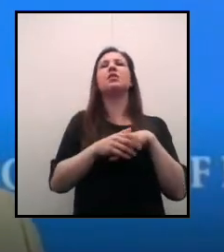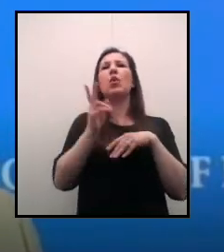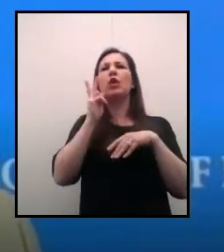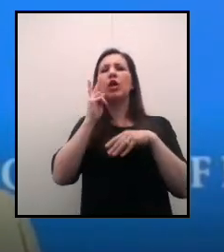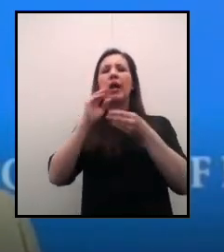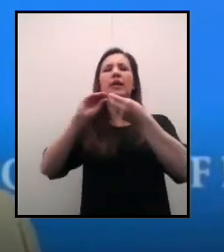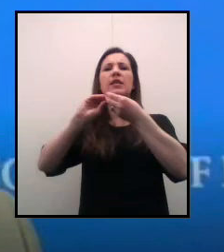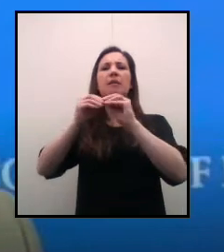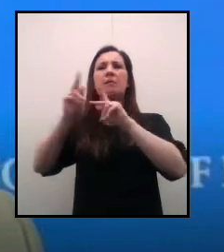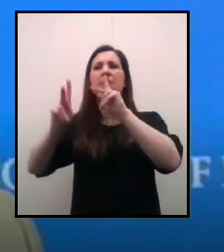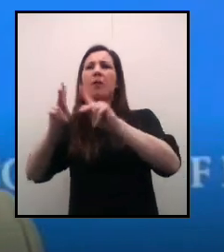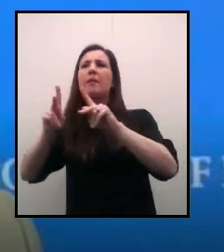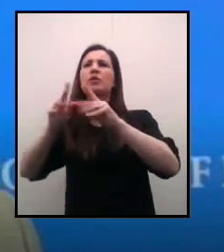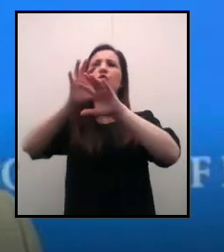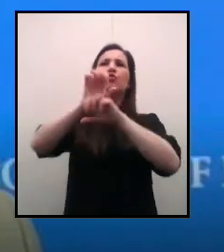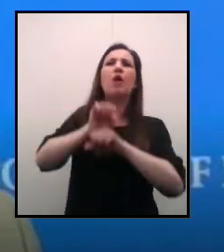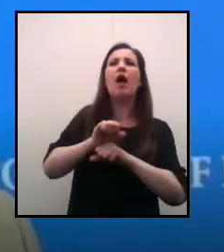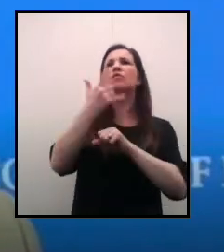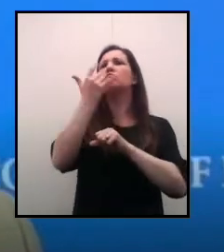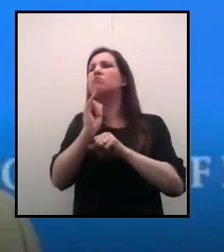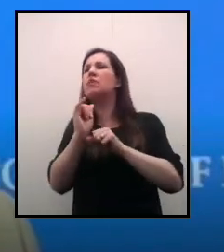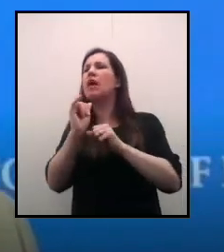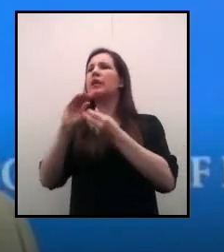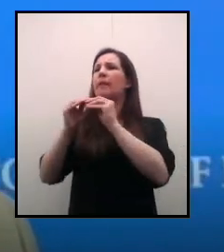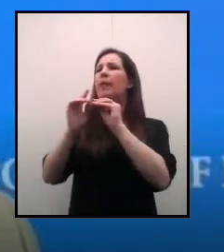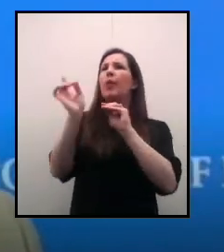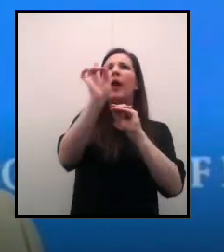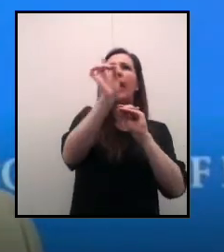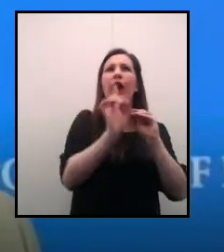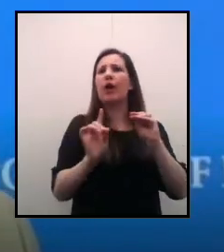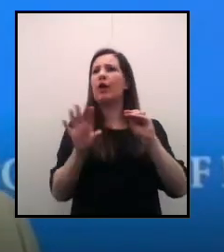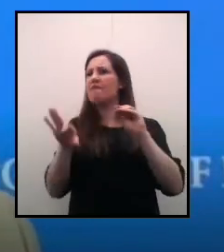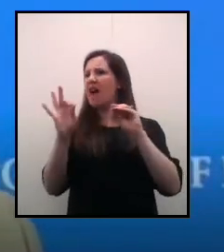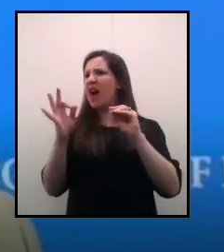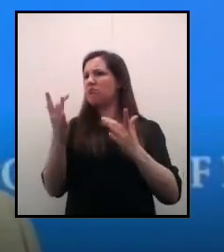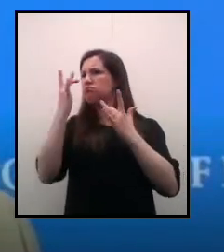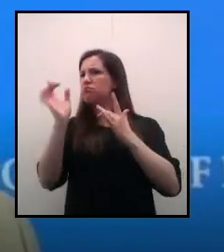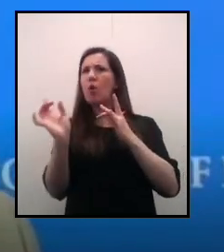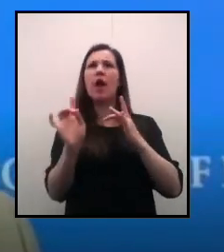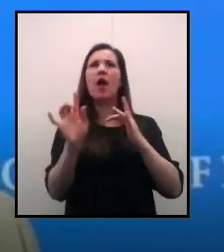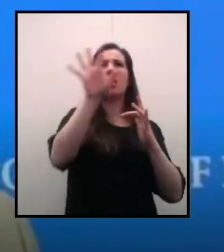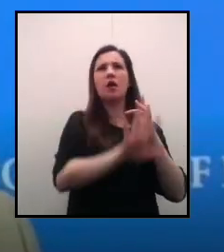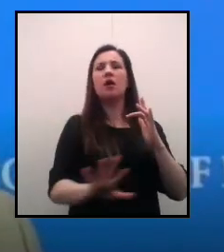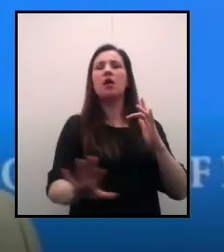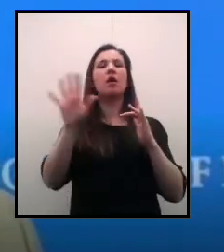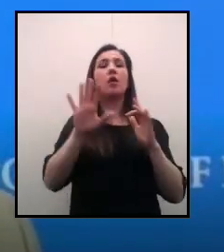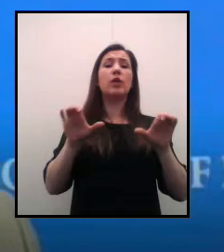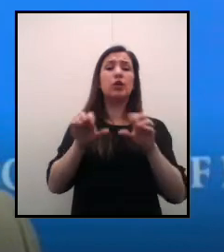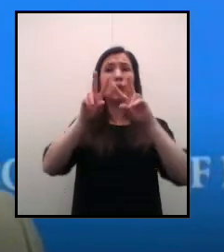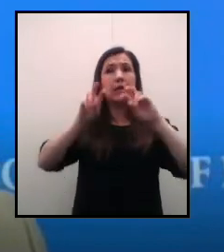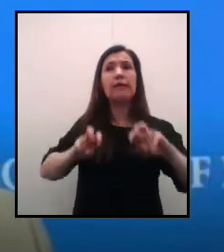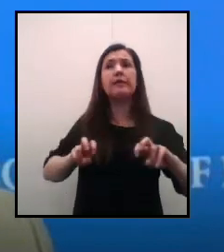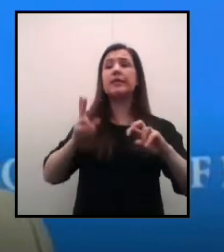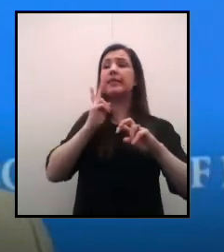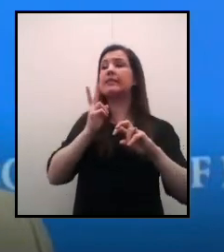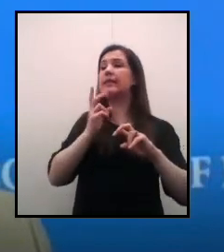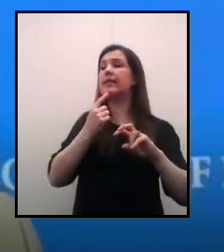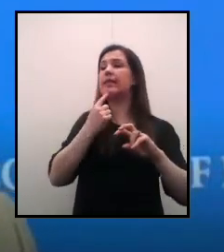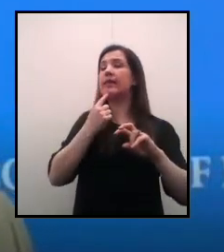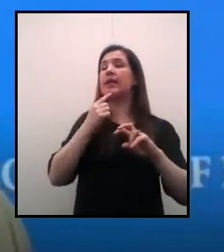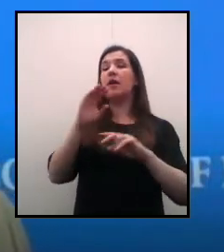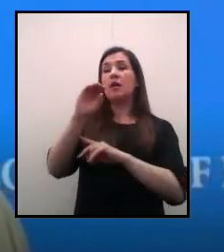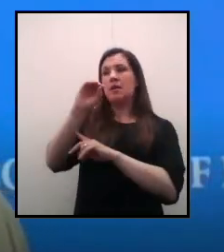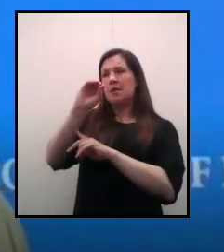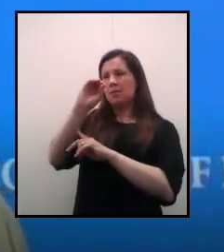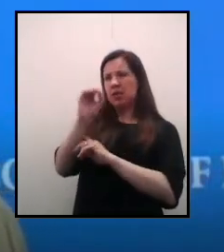population trends, we look at locations of where we're finding individuals. We can do analysis and say, as a percentage of the population